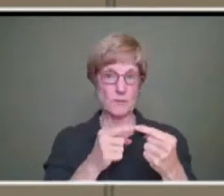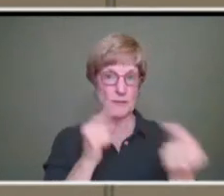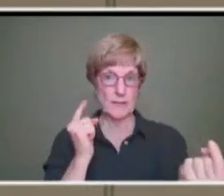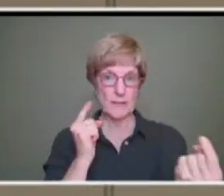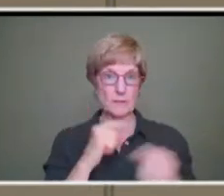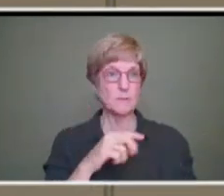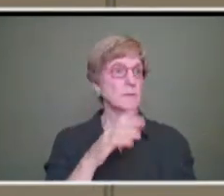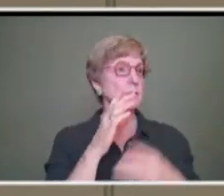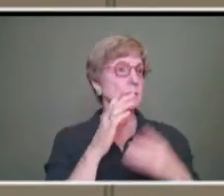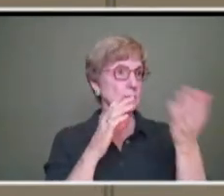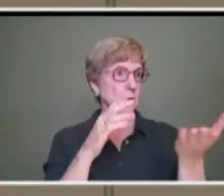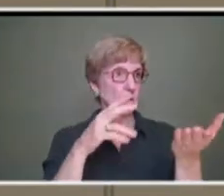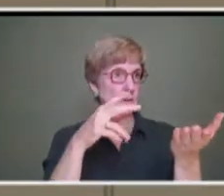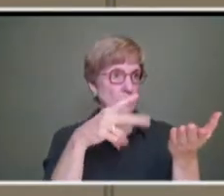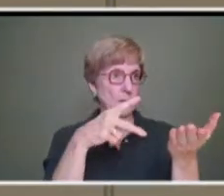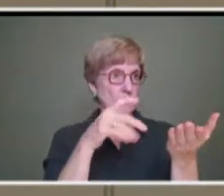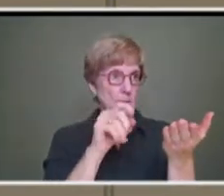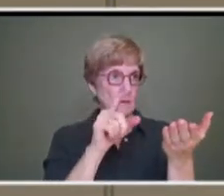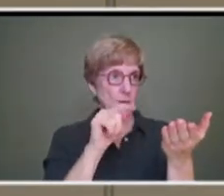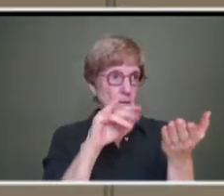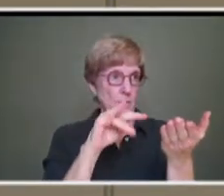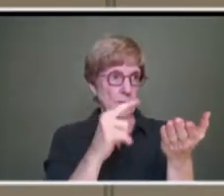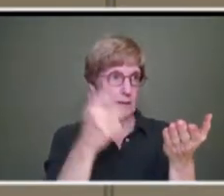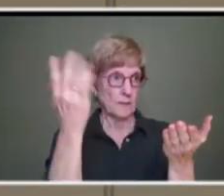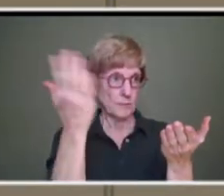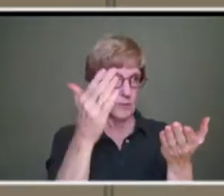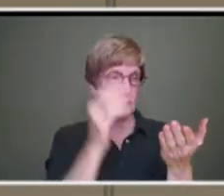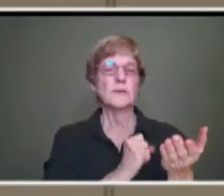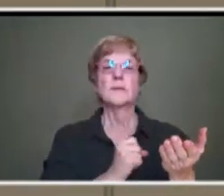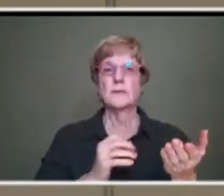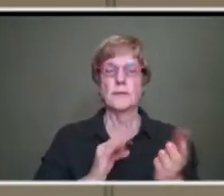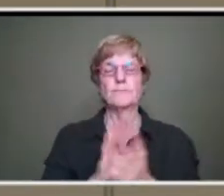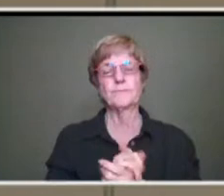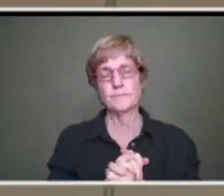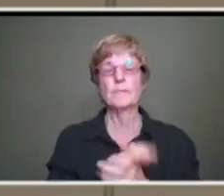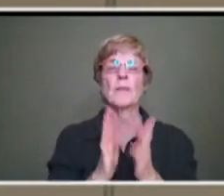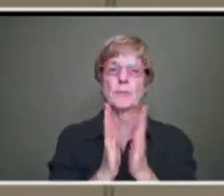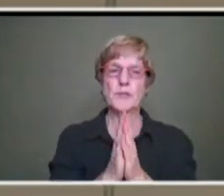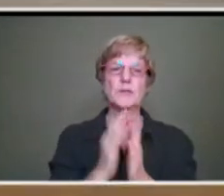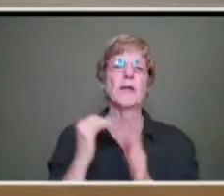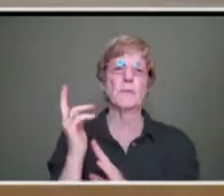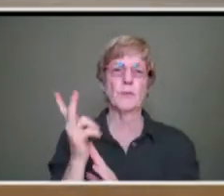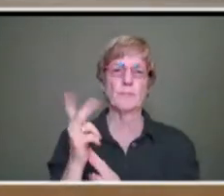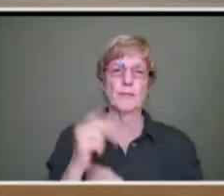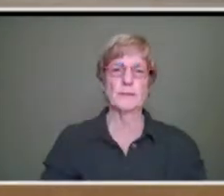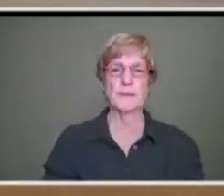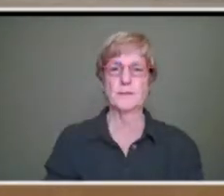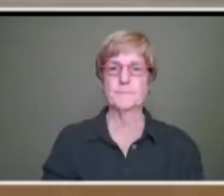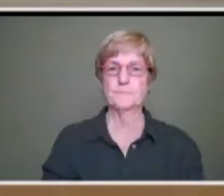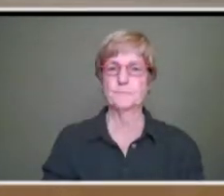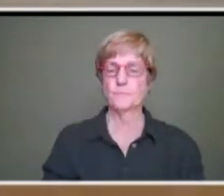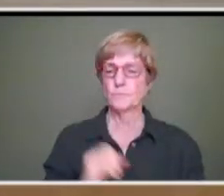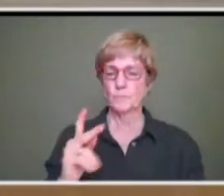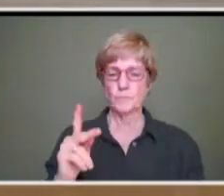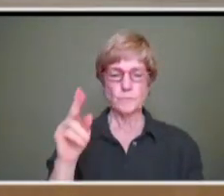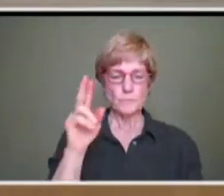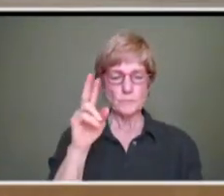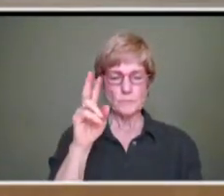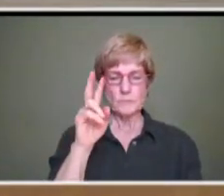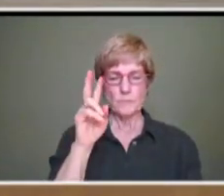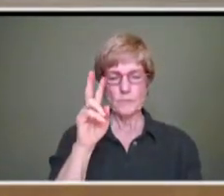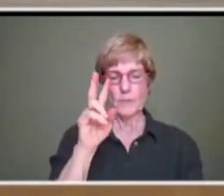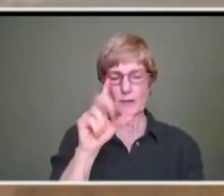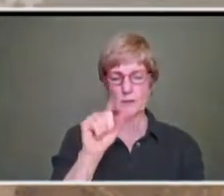Patton's um presentation staff will have I mean petition will have three minutes all right thank you 2022 111.